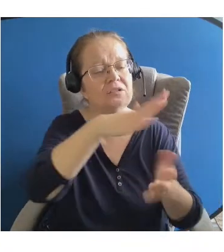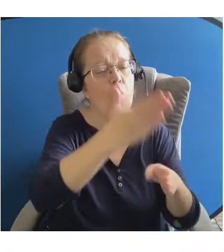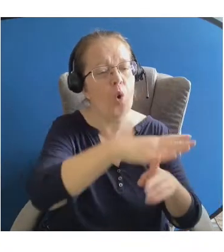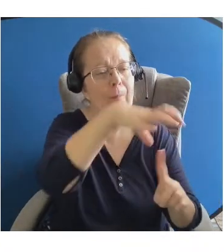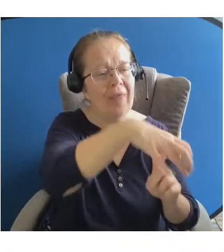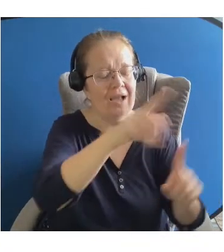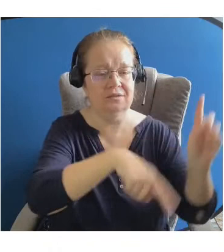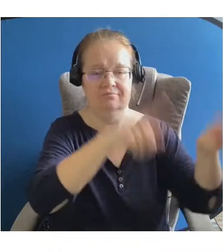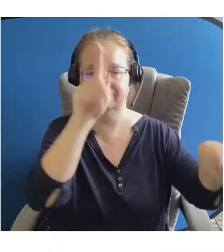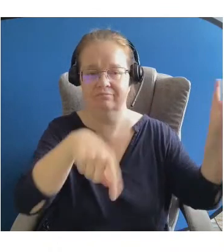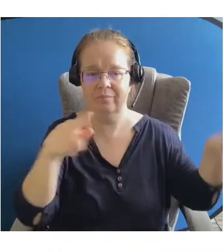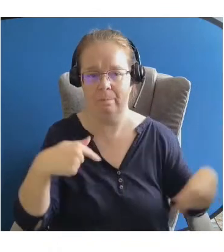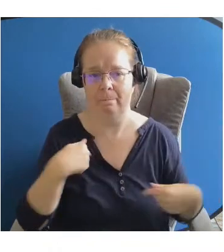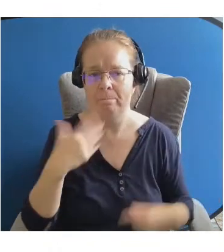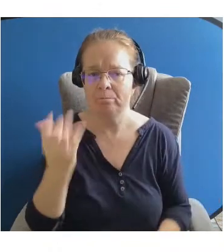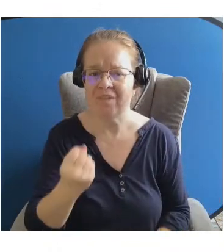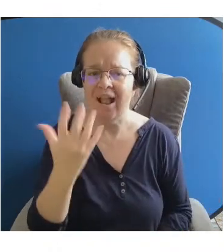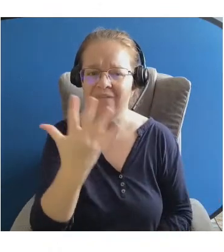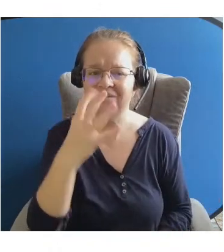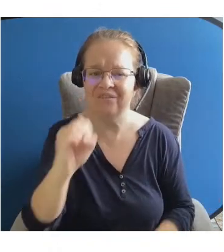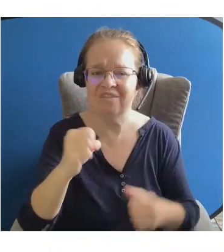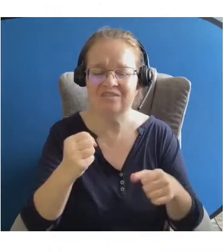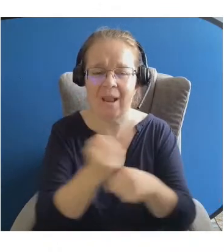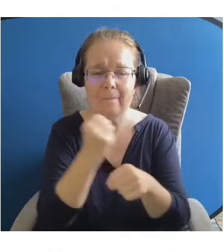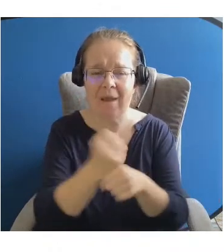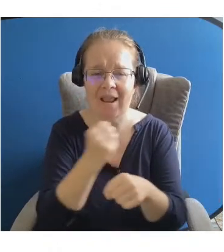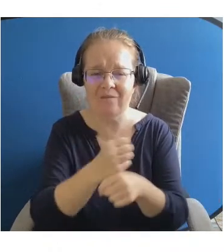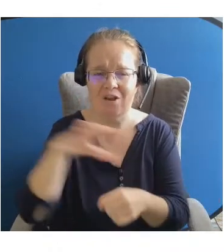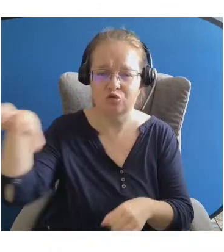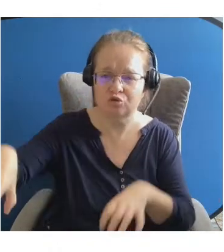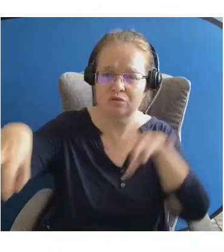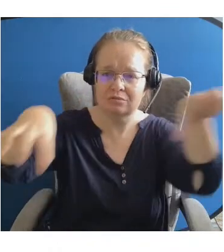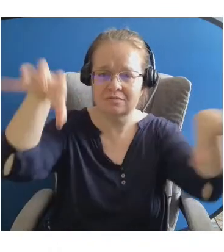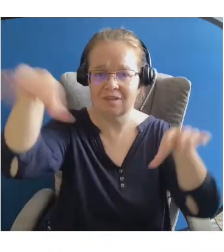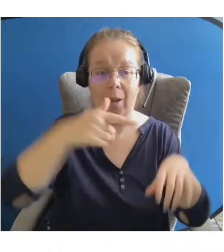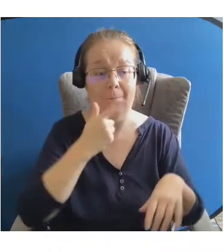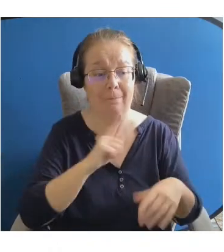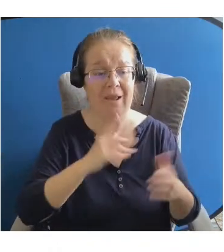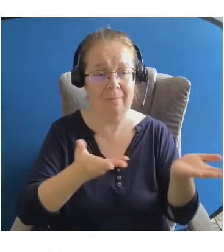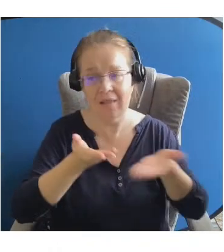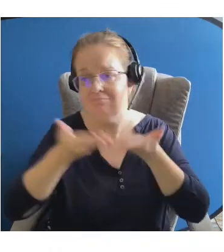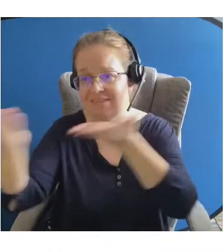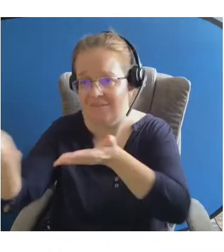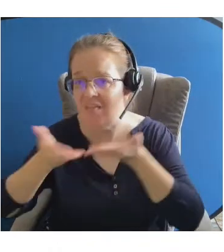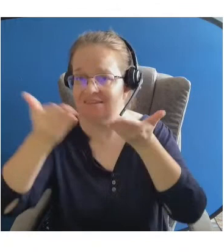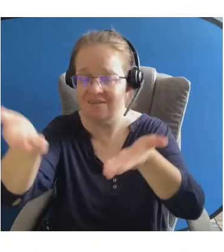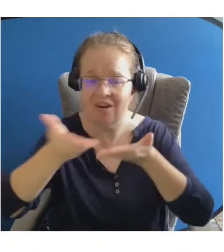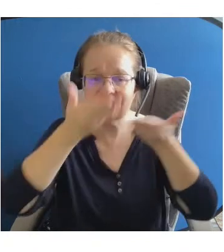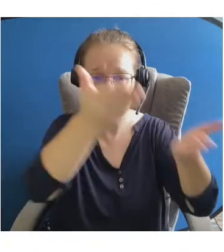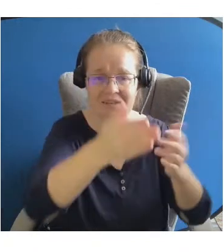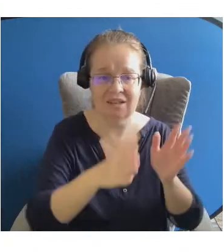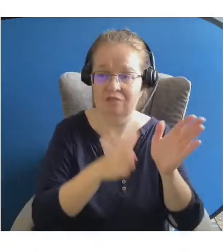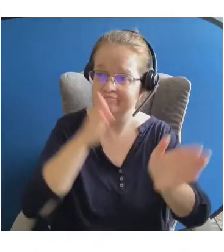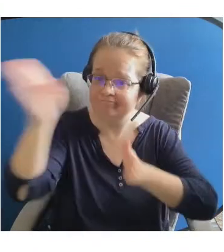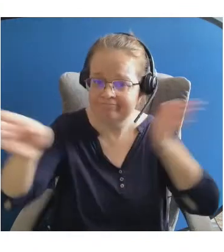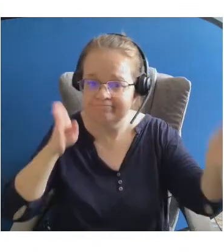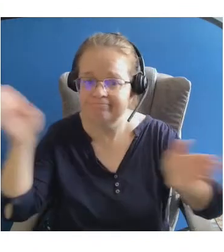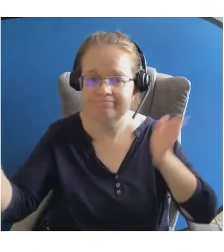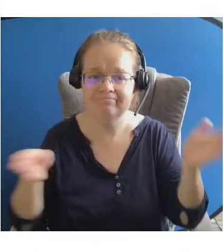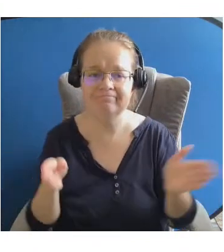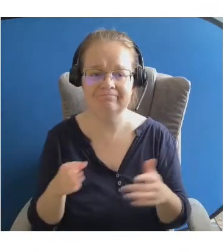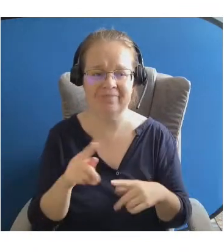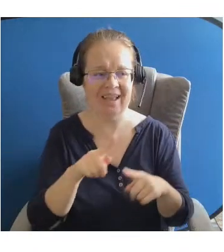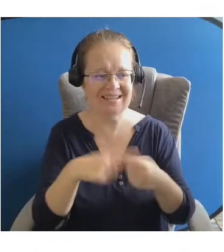over 50 manufacturing sites. We've got people on the road delivering the products, people out calling on different types of